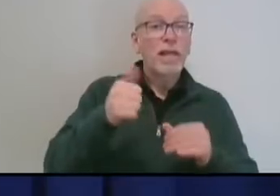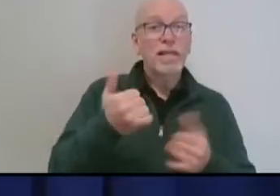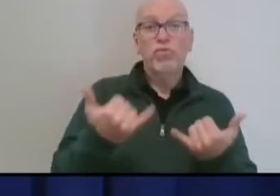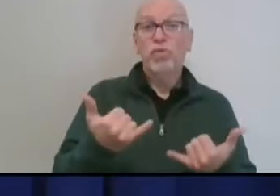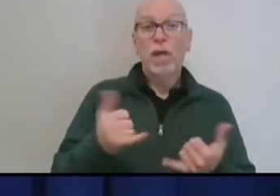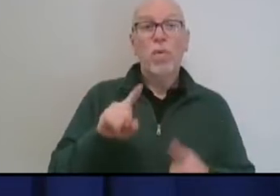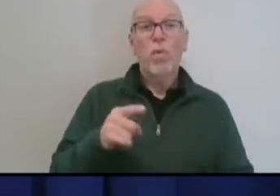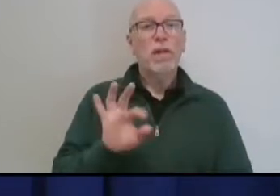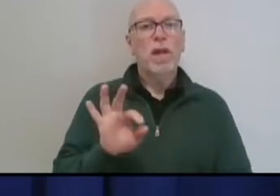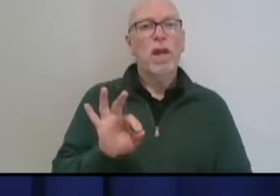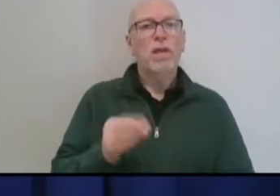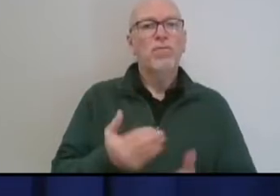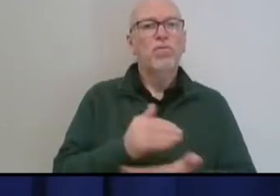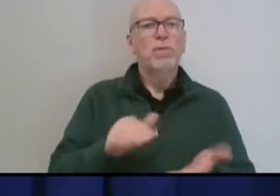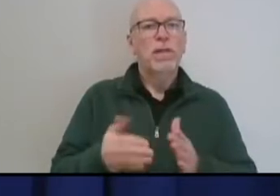new deaths, which brings our total lives lost to